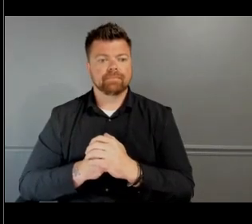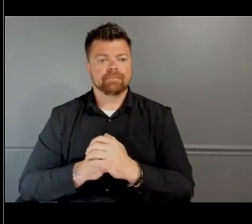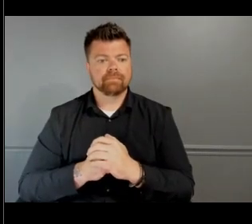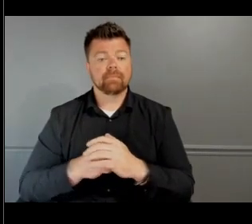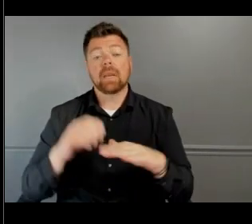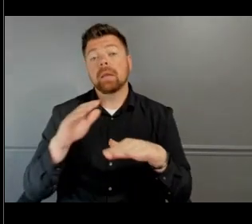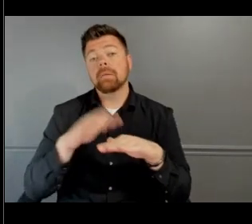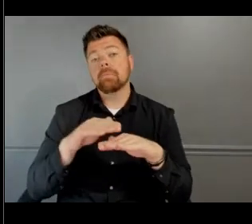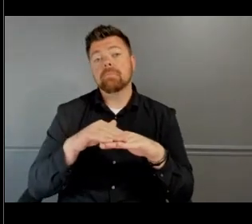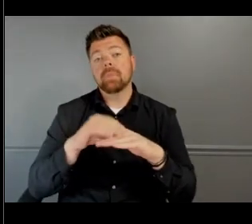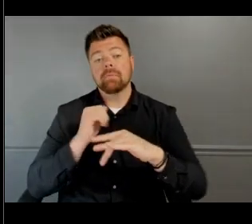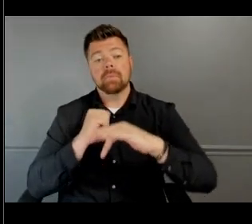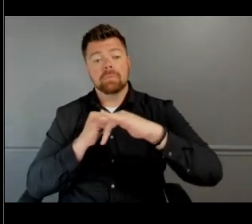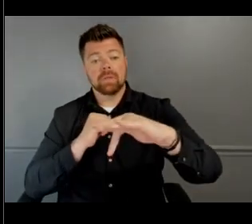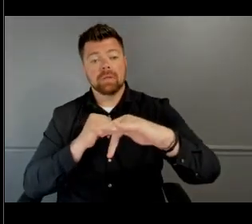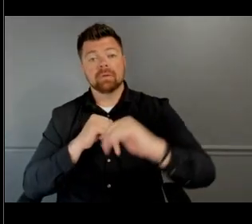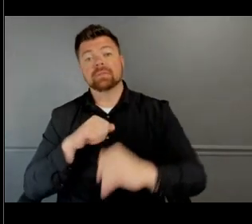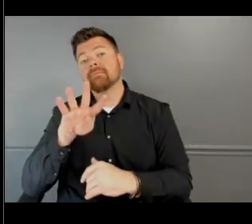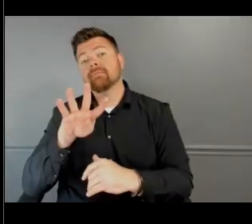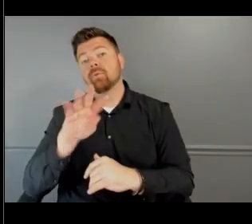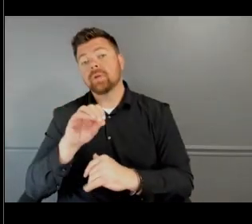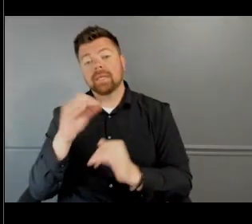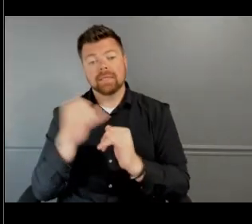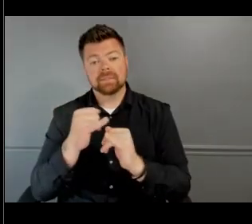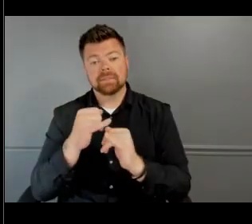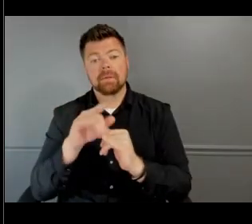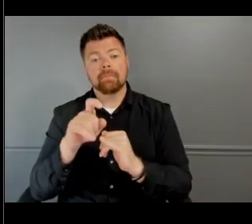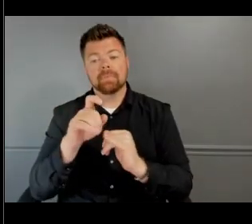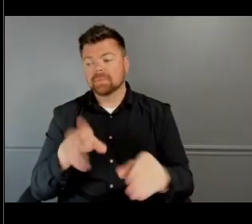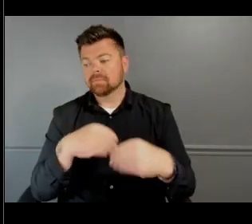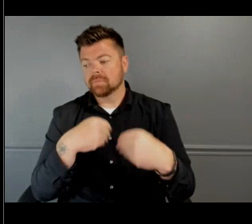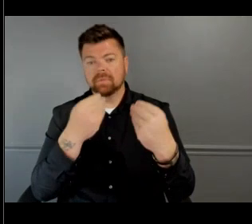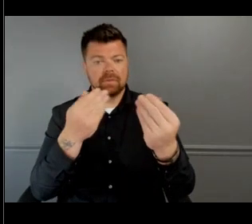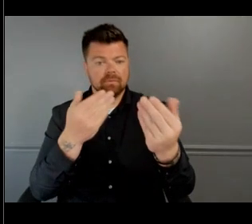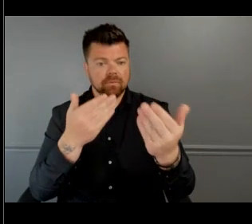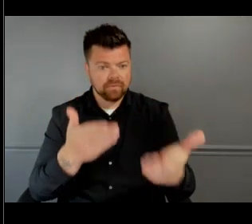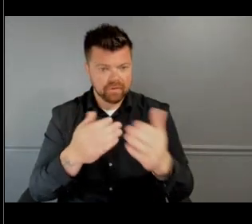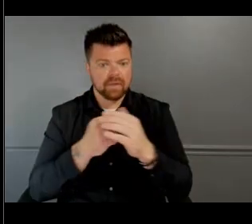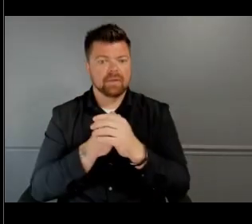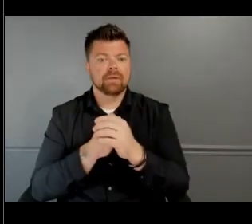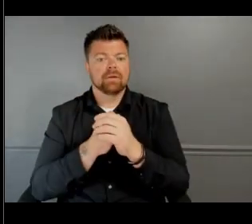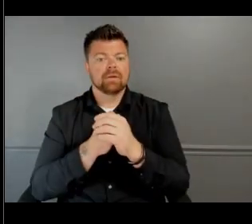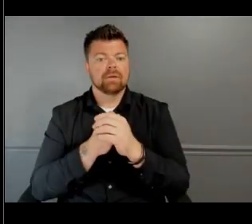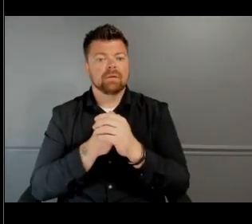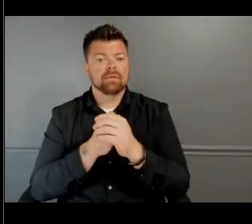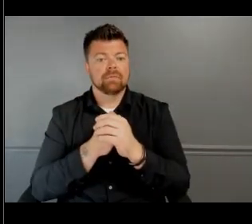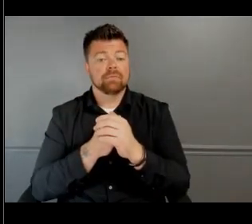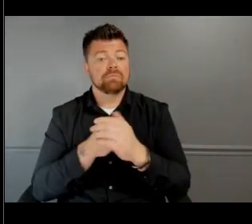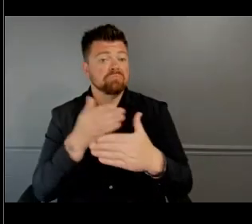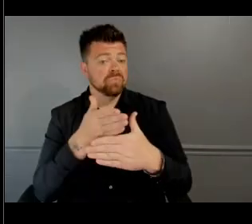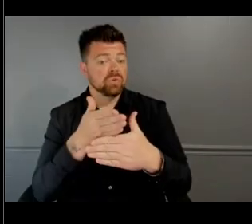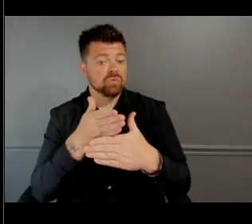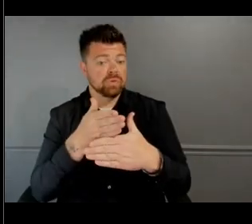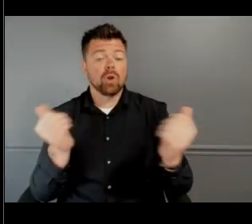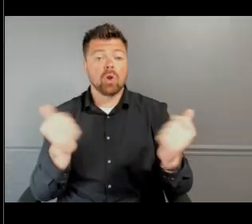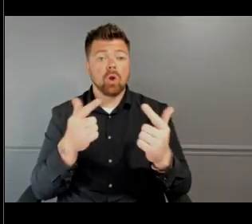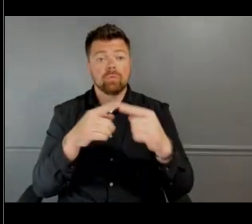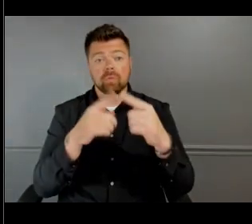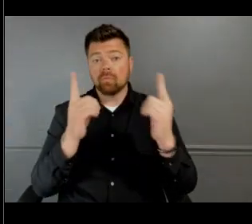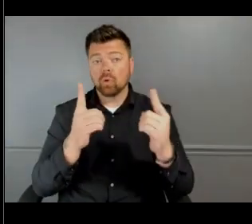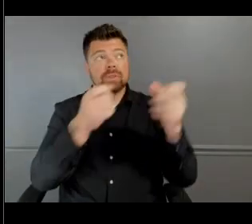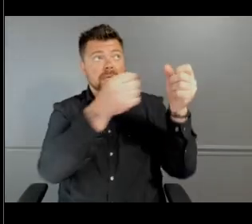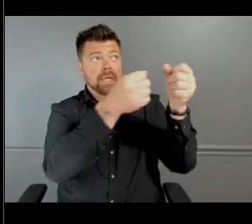A minimum clearance of 40 inches must be provided between all